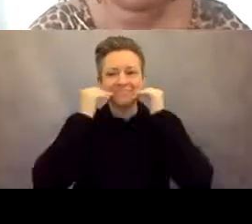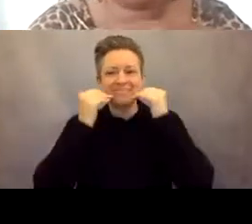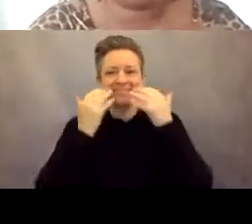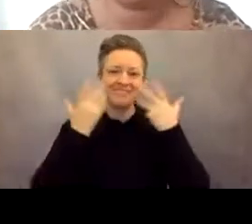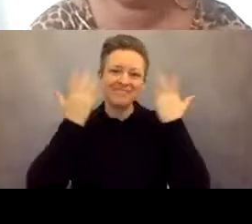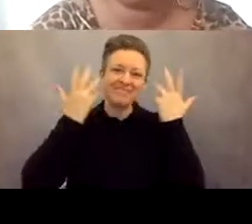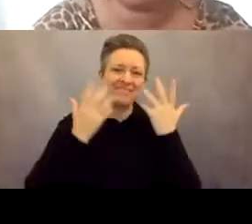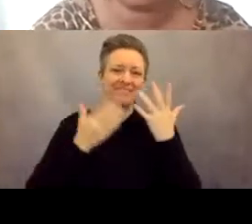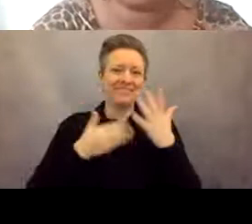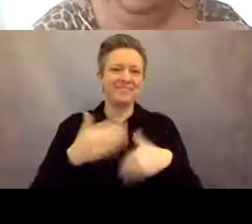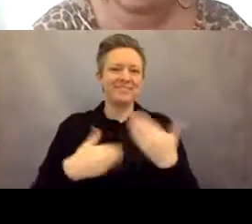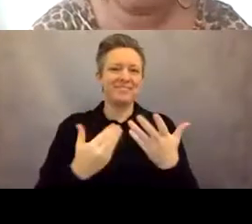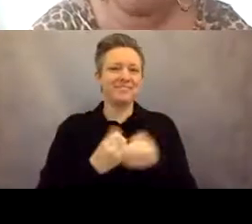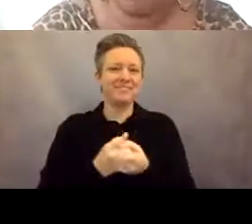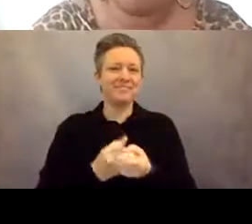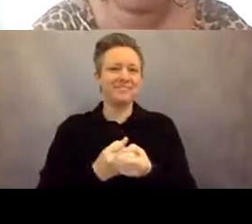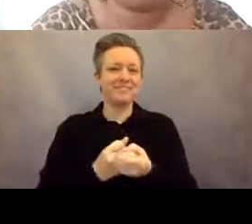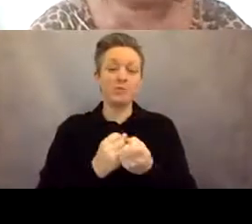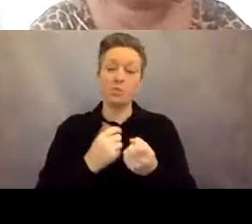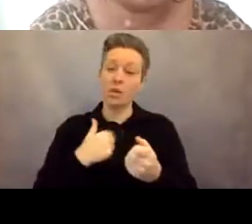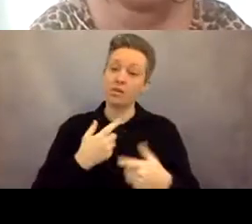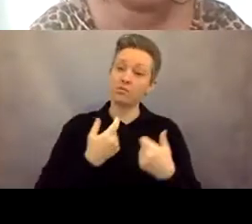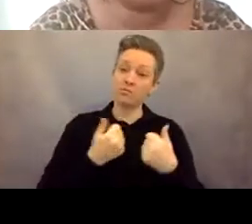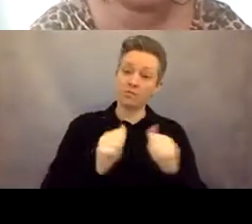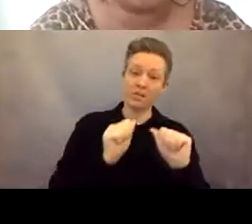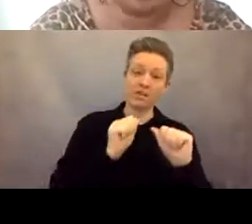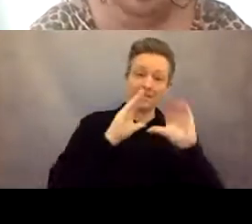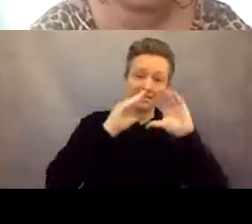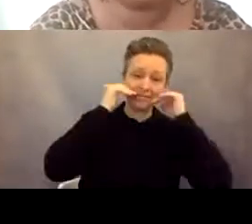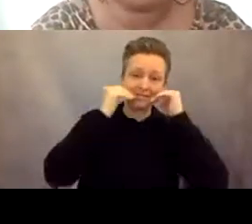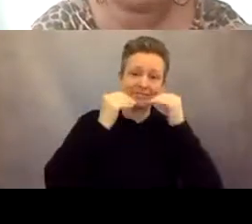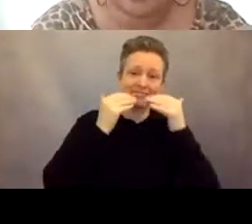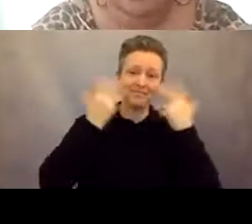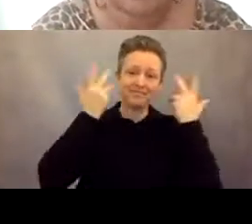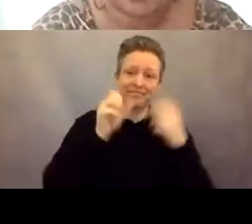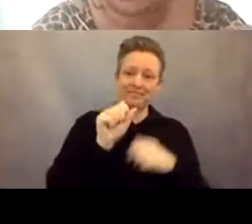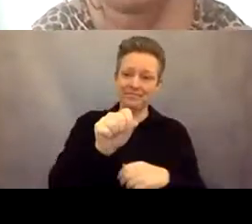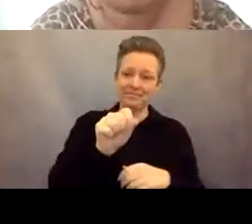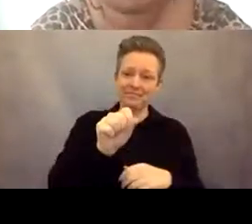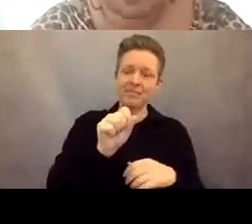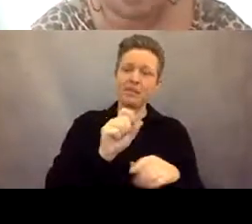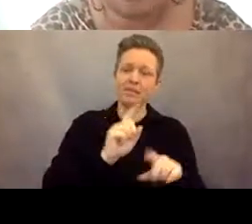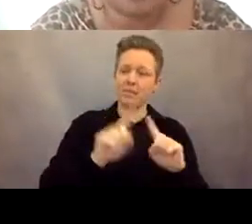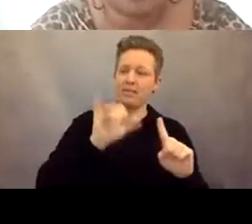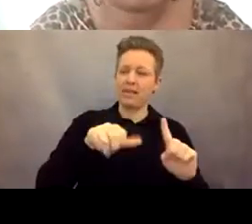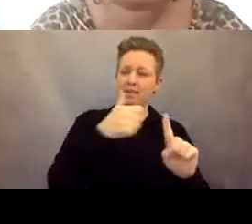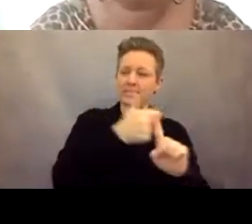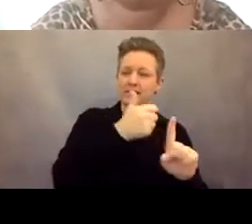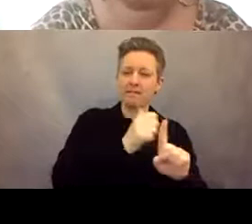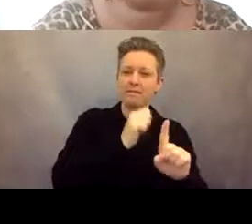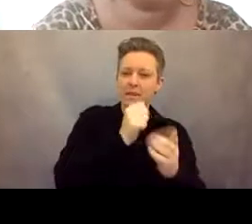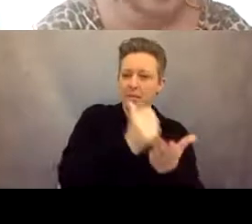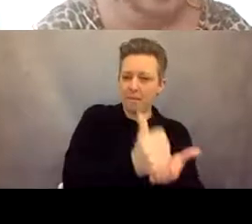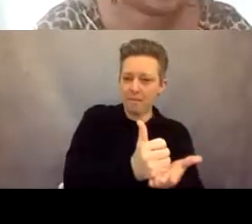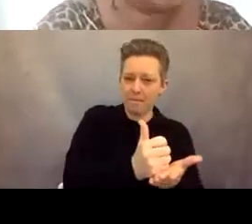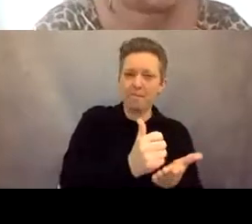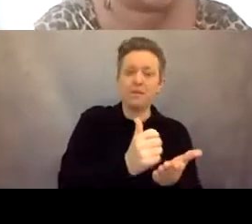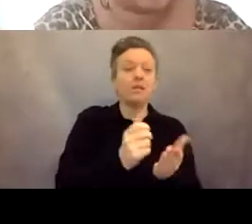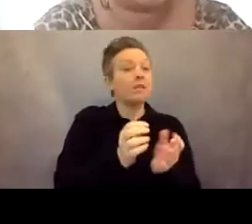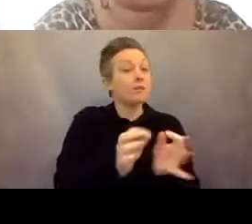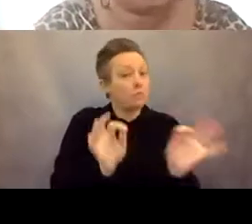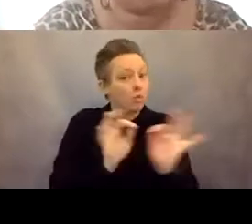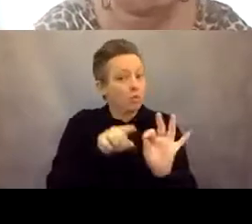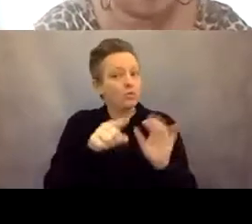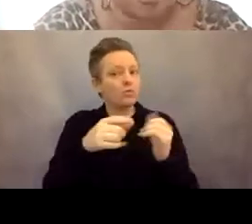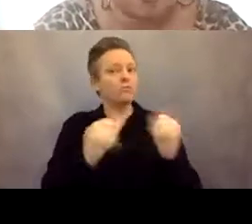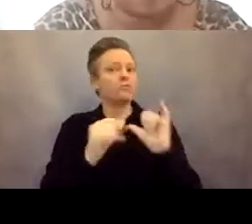be, that alone is not helpful. Survivors need to know that you will take a stand for them, that you will push back against the